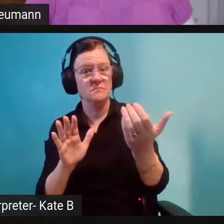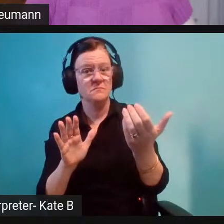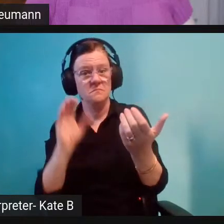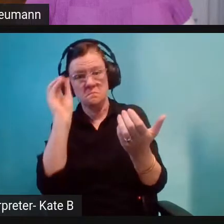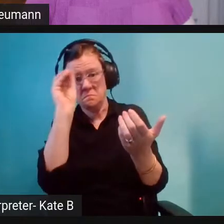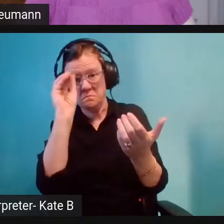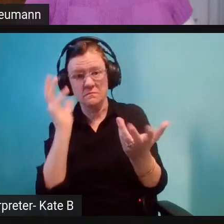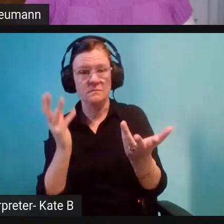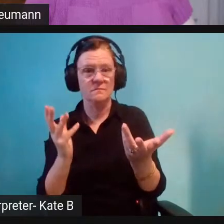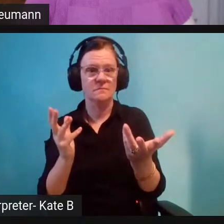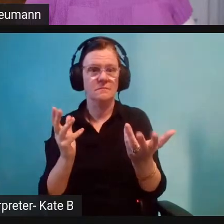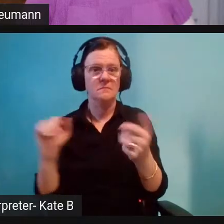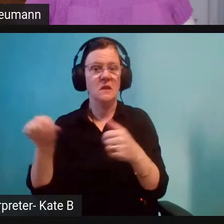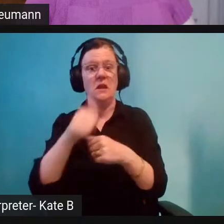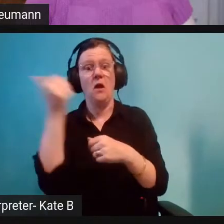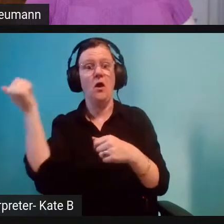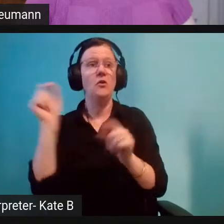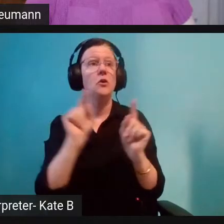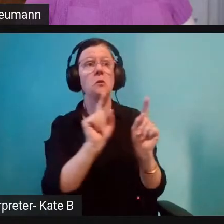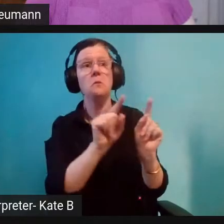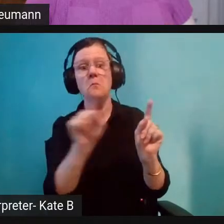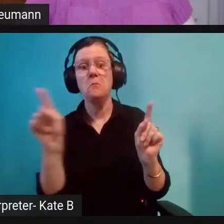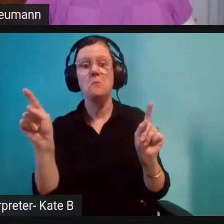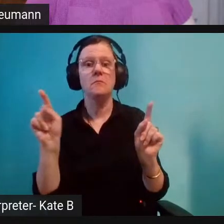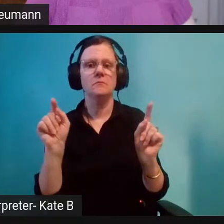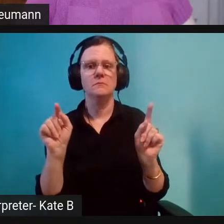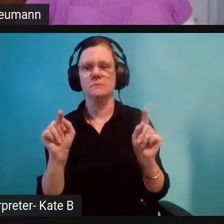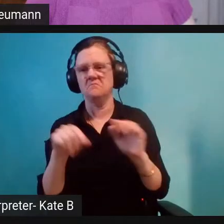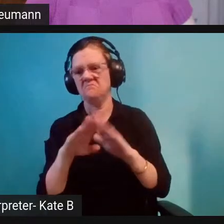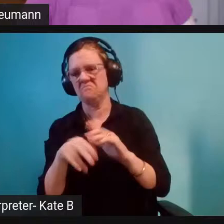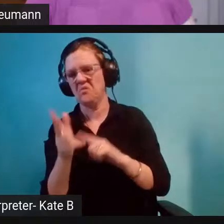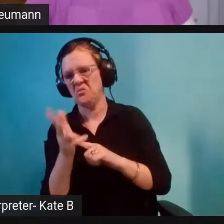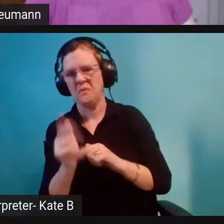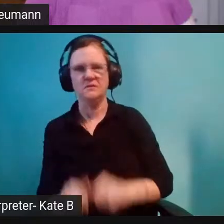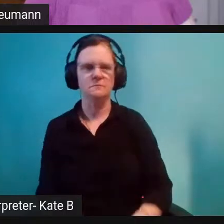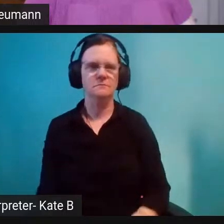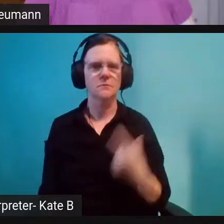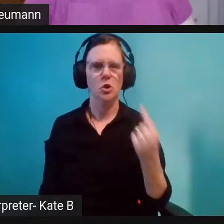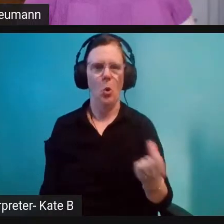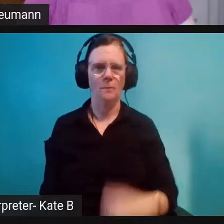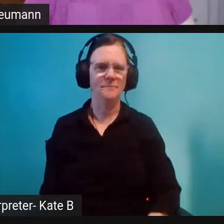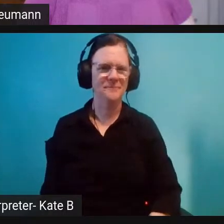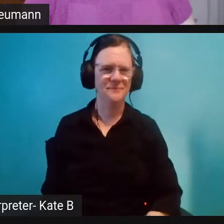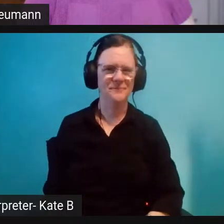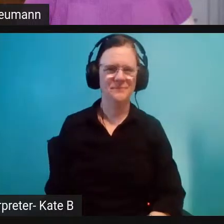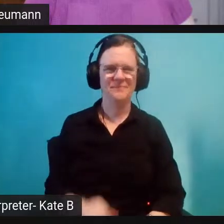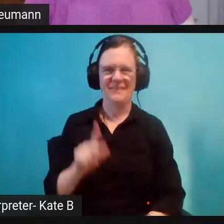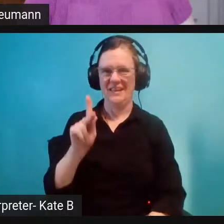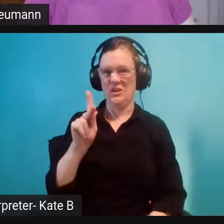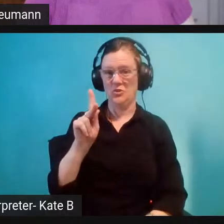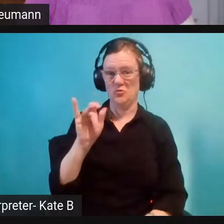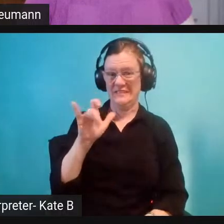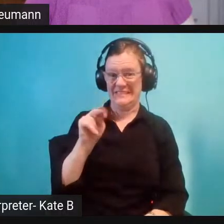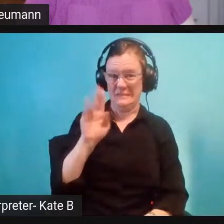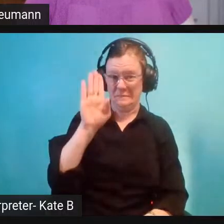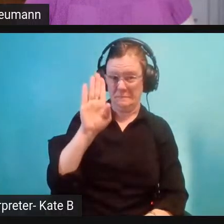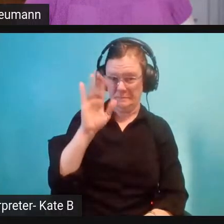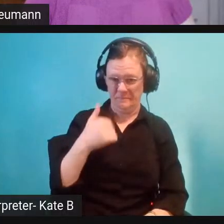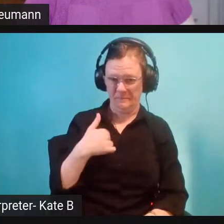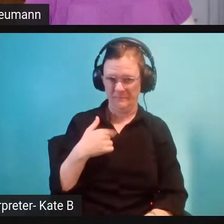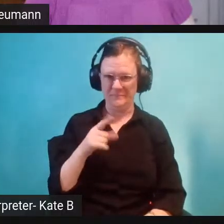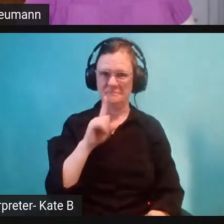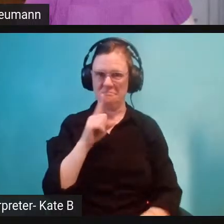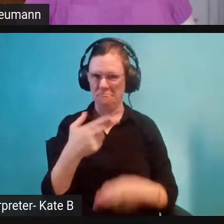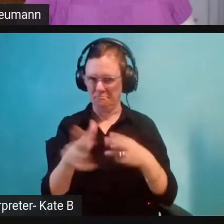that and other next frontiers in about 3 or 4 minutes. Judy, can I just share something